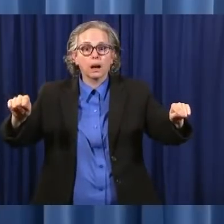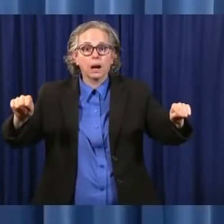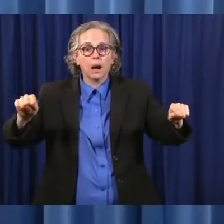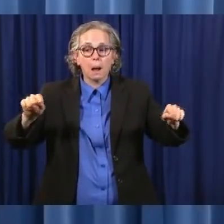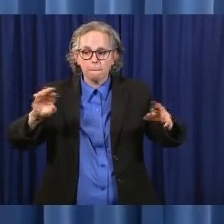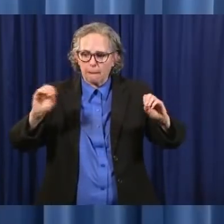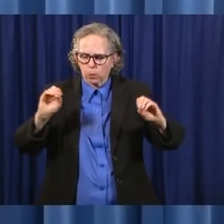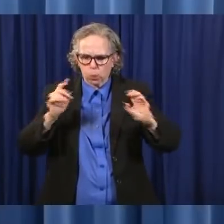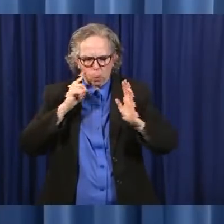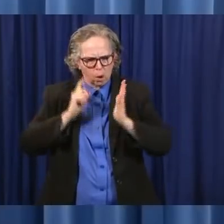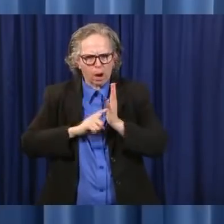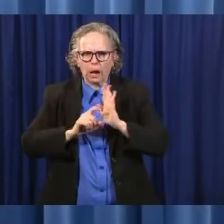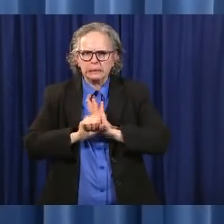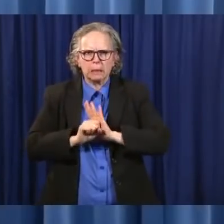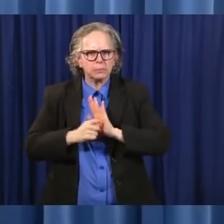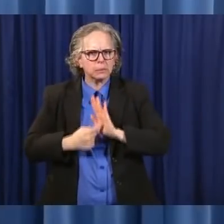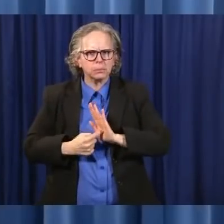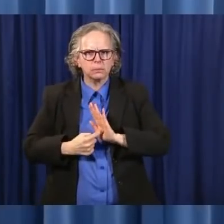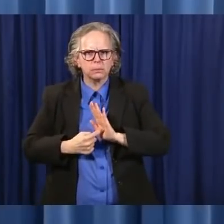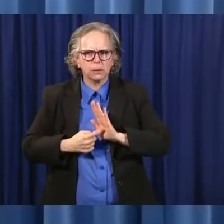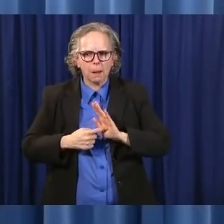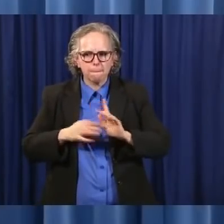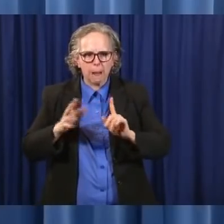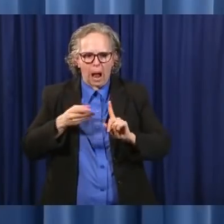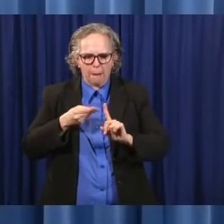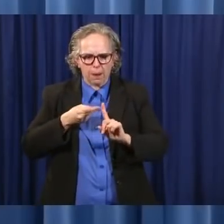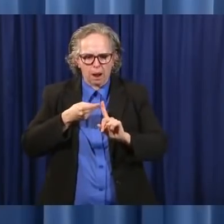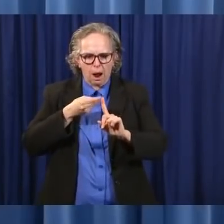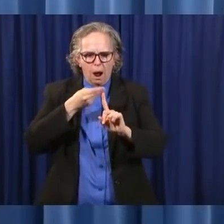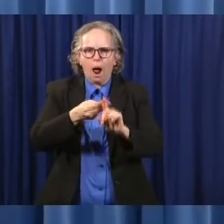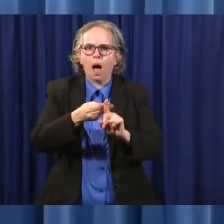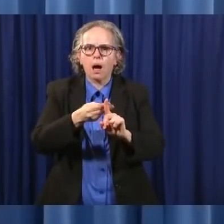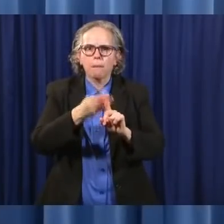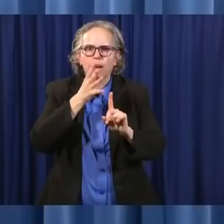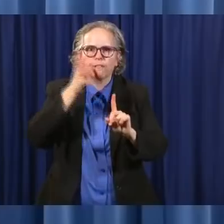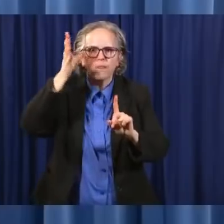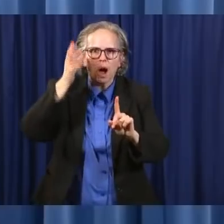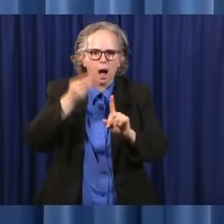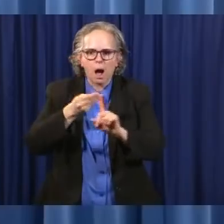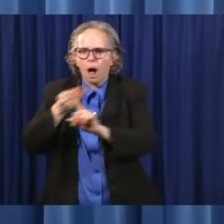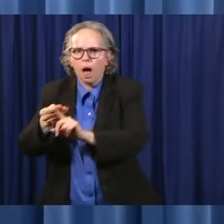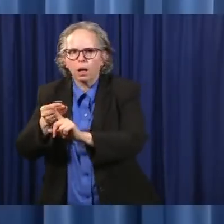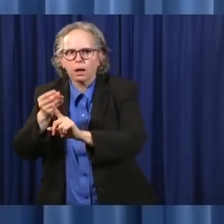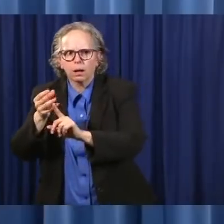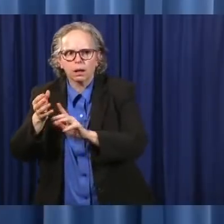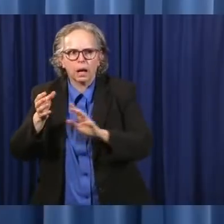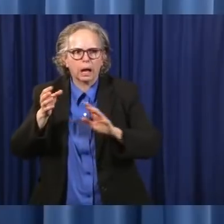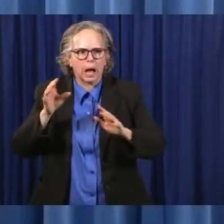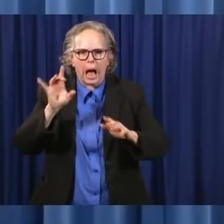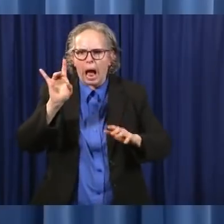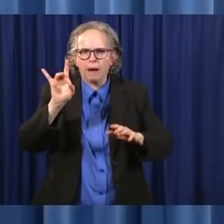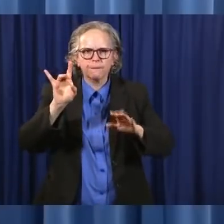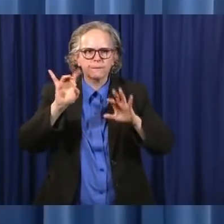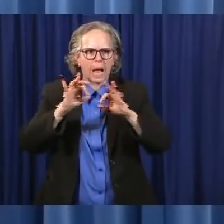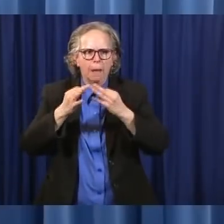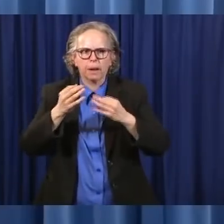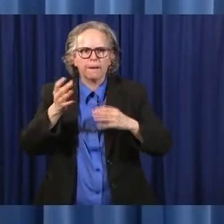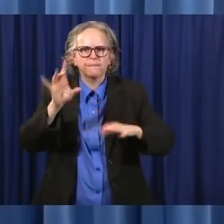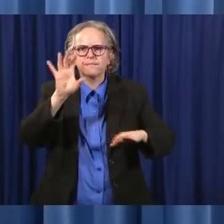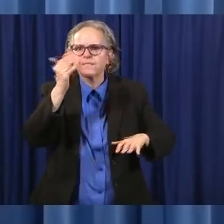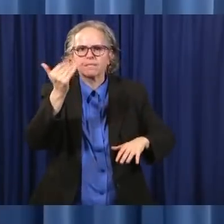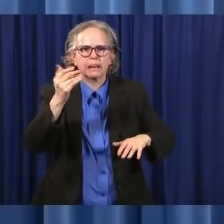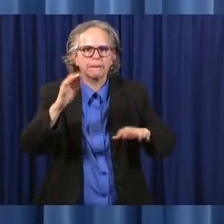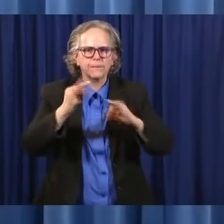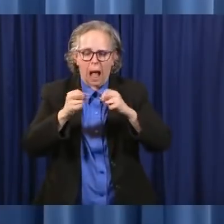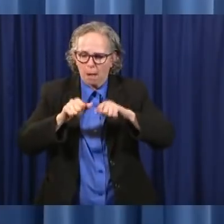what we know is one of them may be carrying this. And then so now you've got 8 families, 10 families, 15, 20 families, and it goes back to